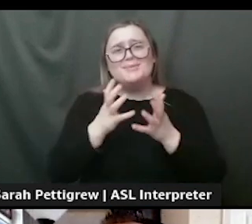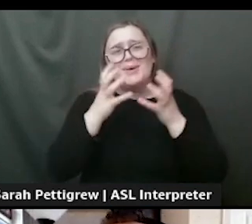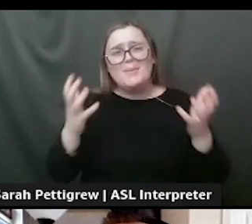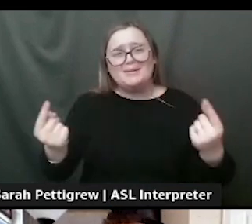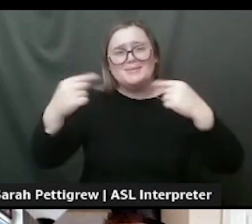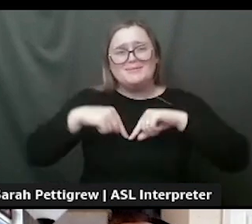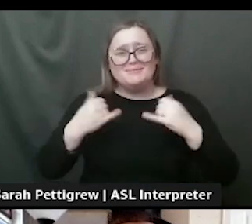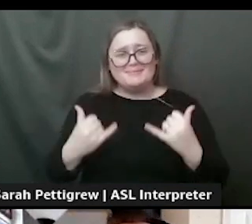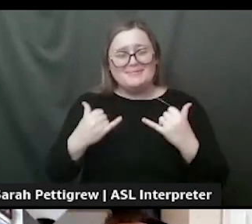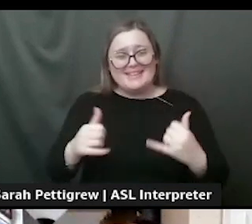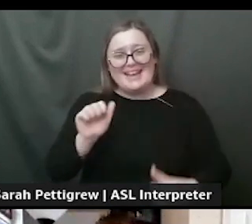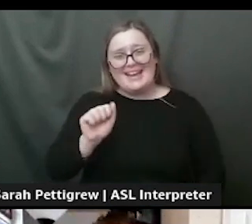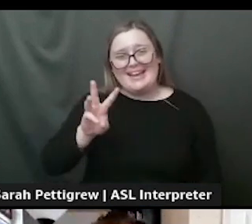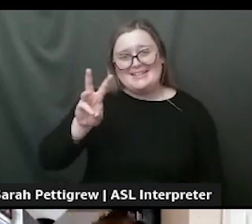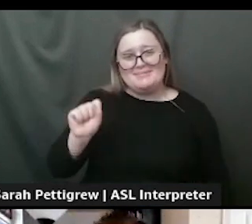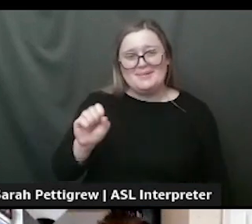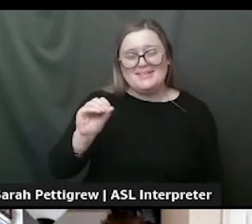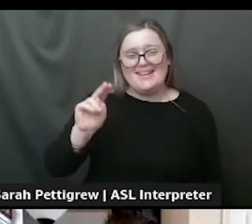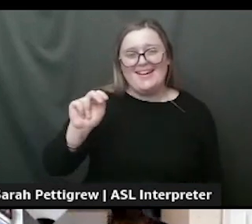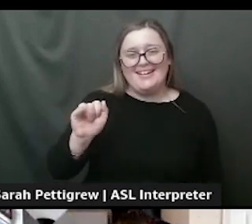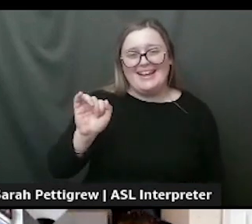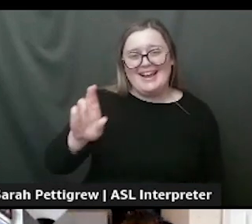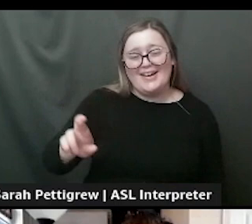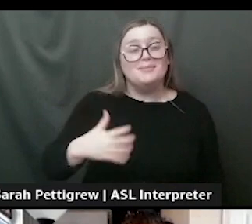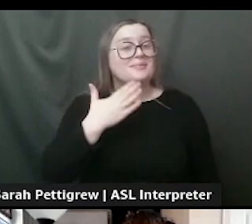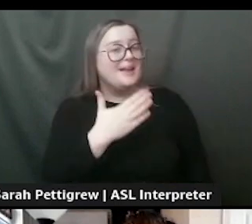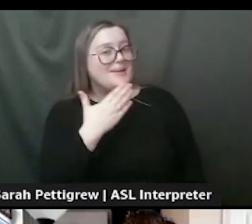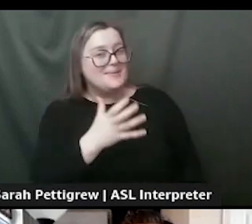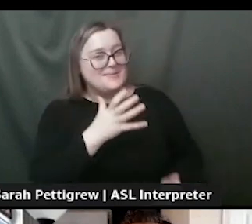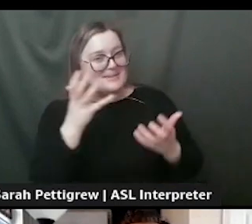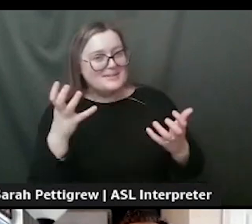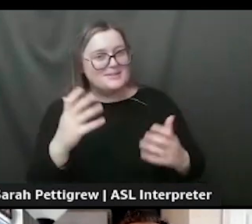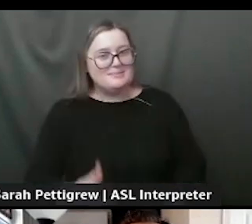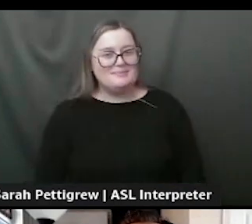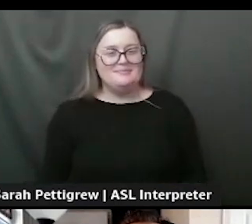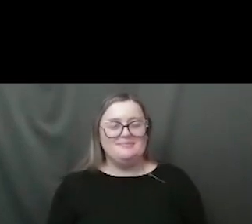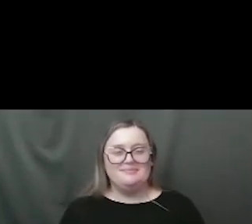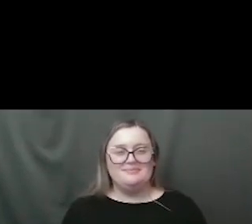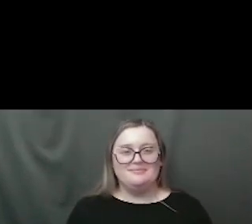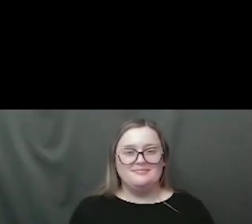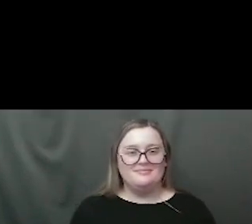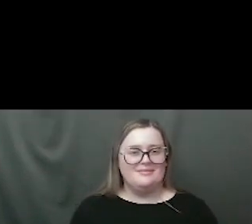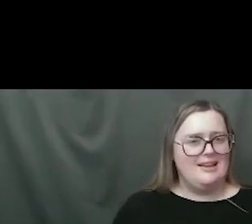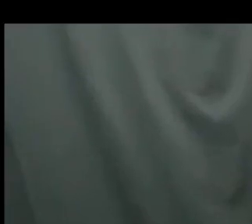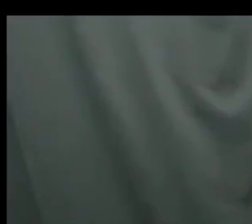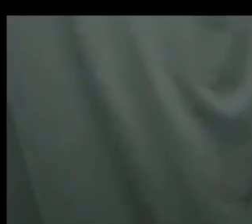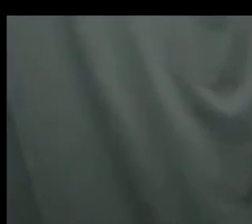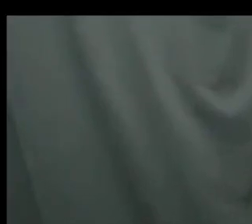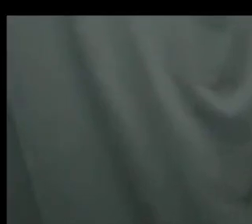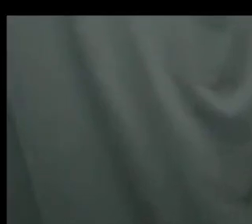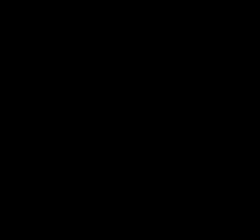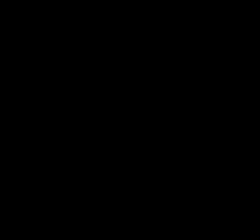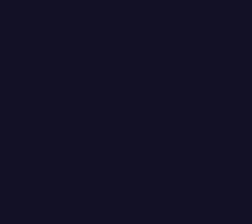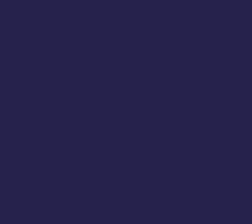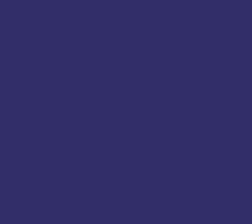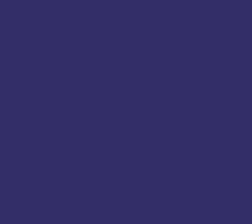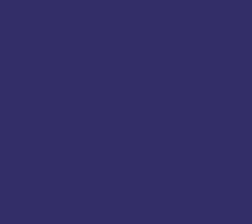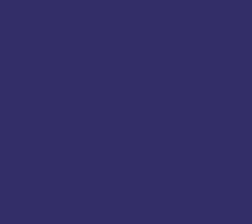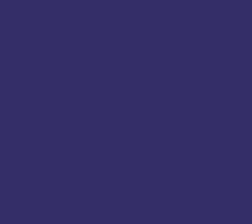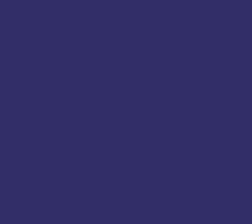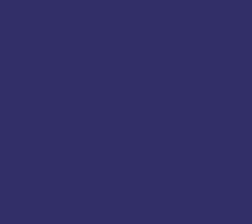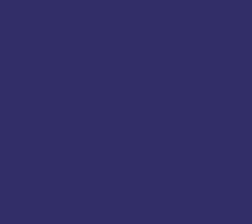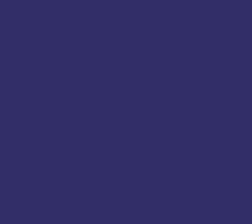Air. Thank you very much. So easy, even a guy like me could possibly do it. I know.